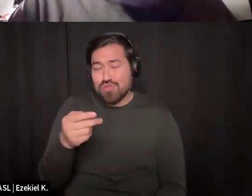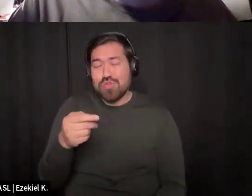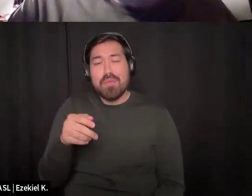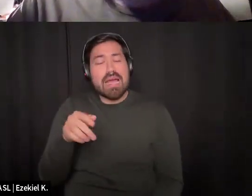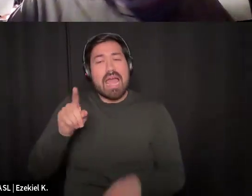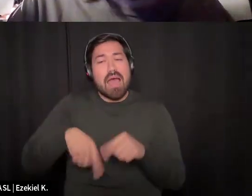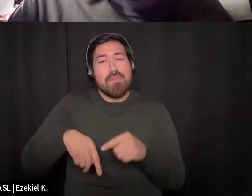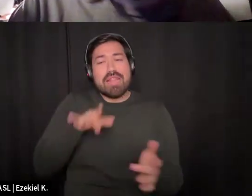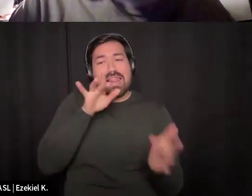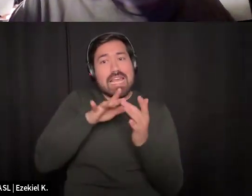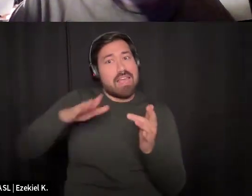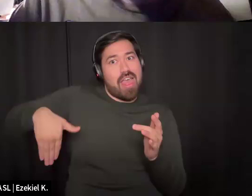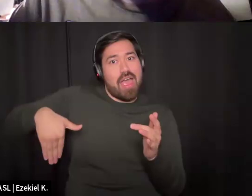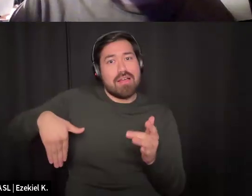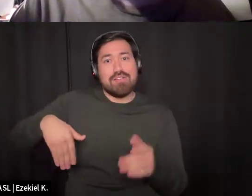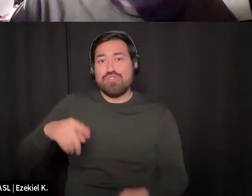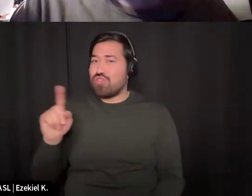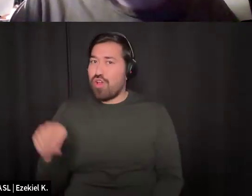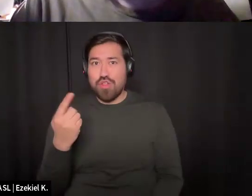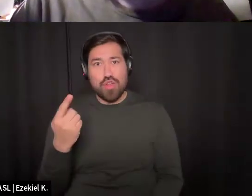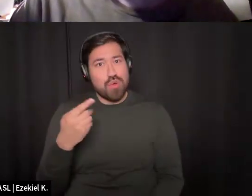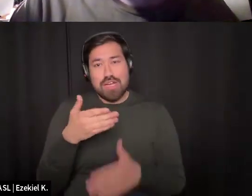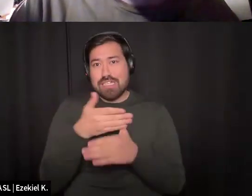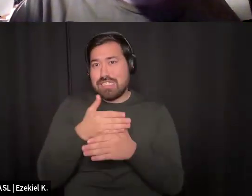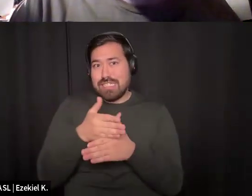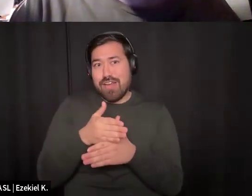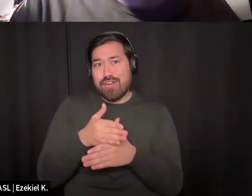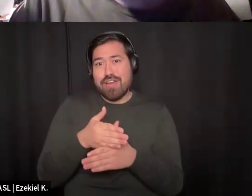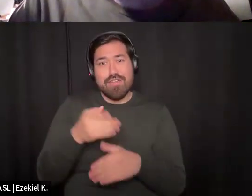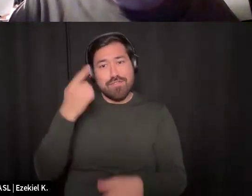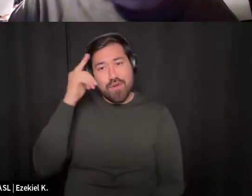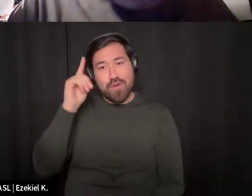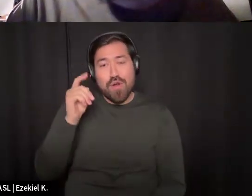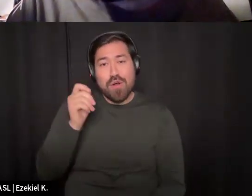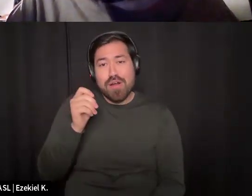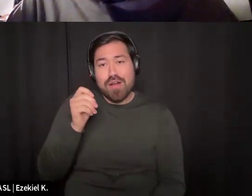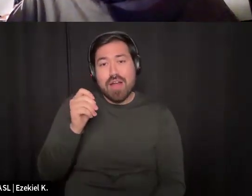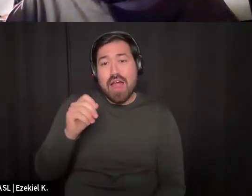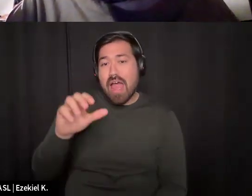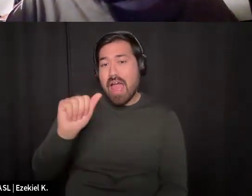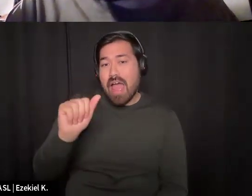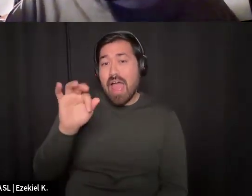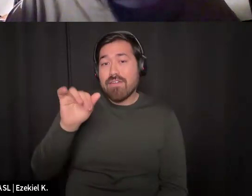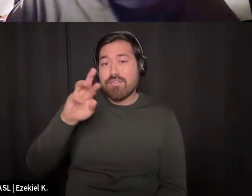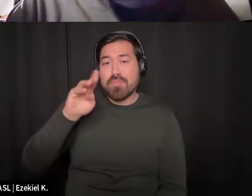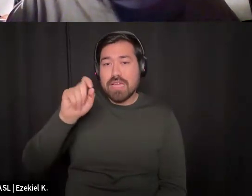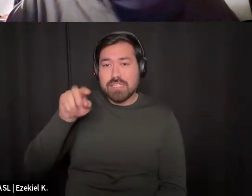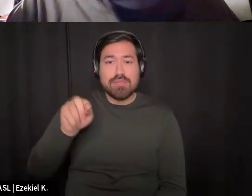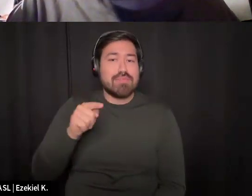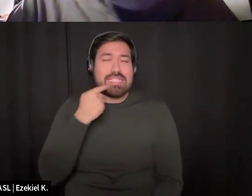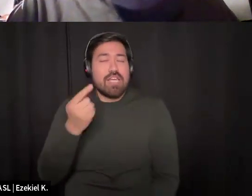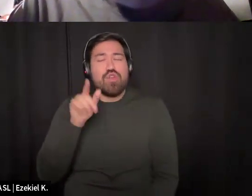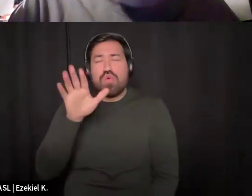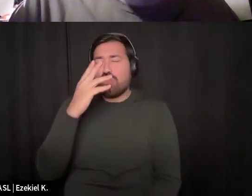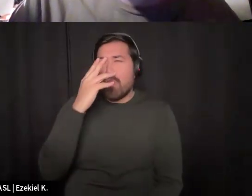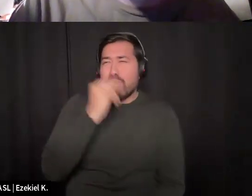the chat. So yeah, you are not the only one who shares affirmations with birds, Coral. This is I'm always like, "Oh, you're so